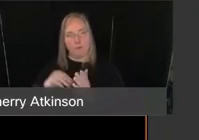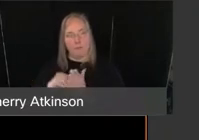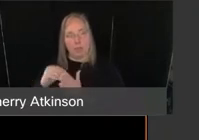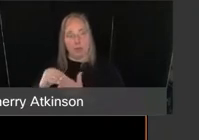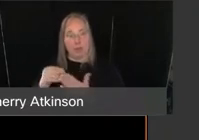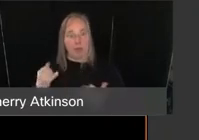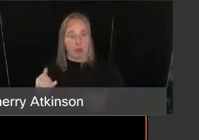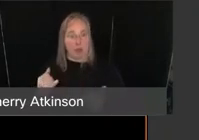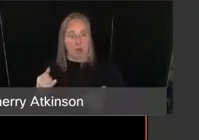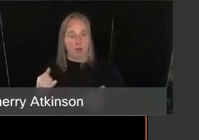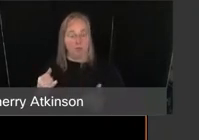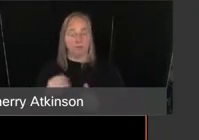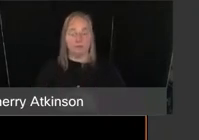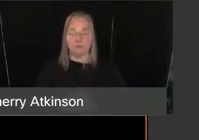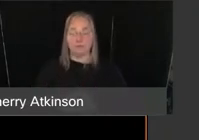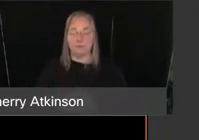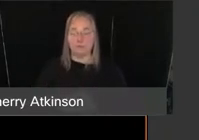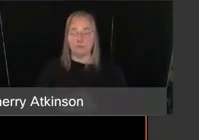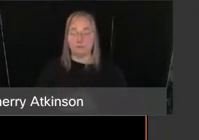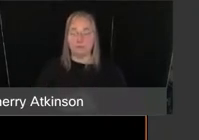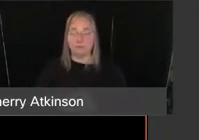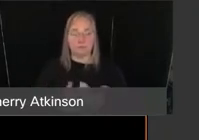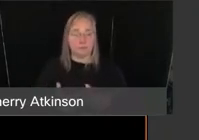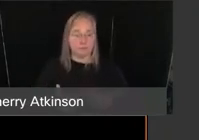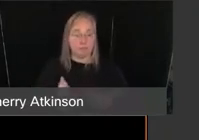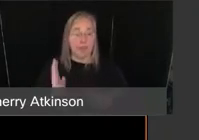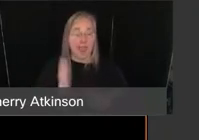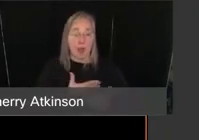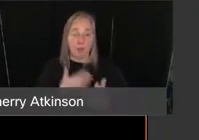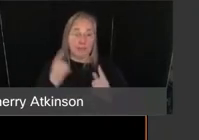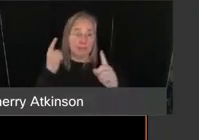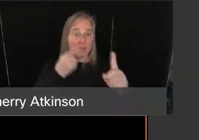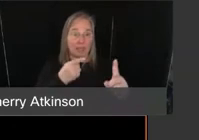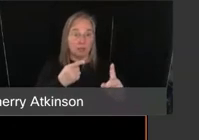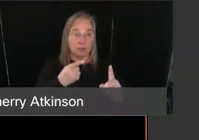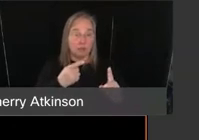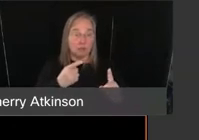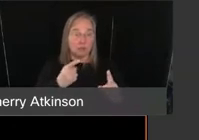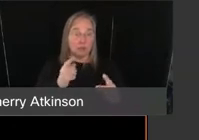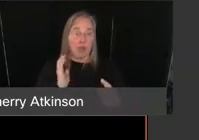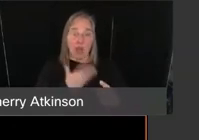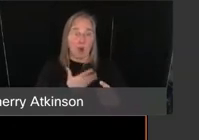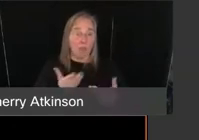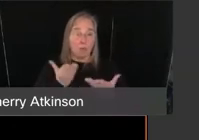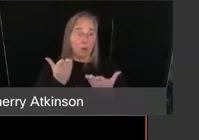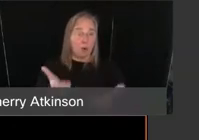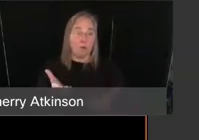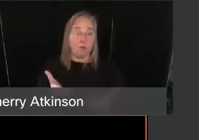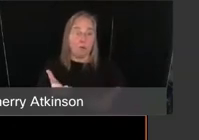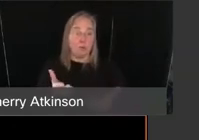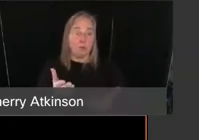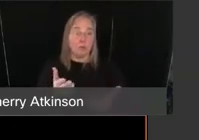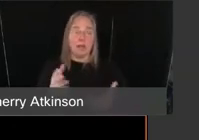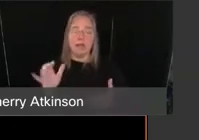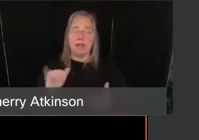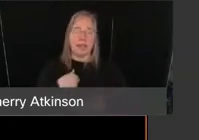now. So what our intention to propose is, as I was saying,